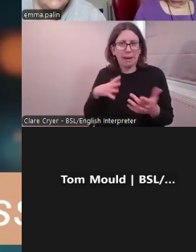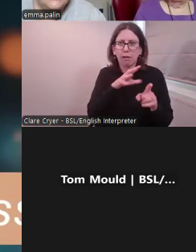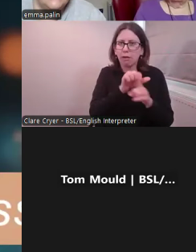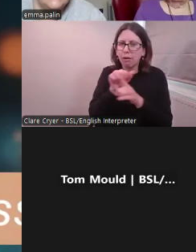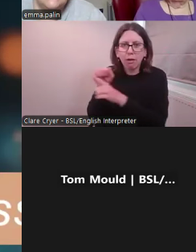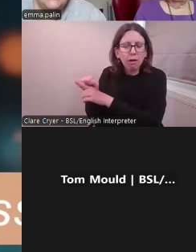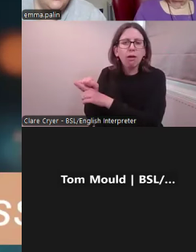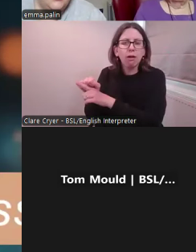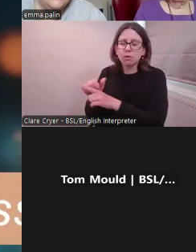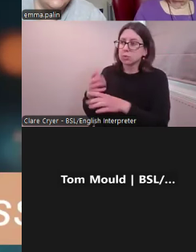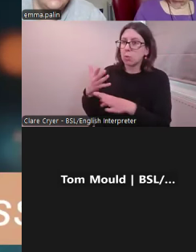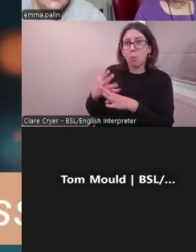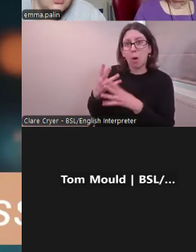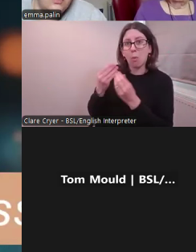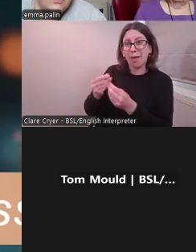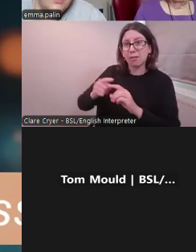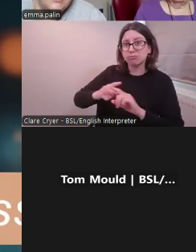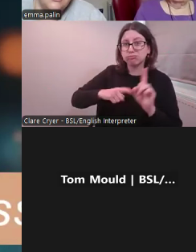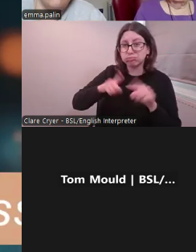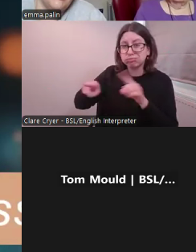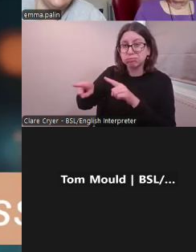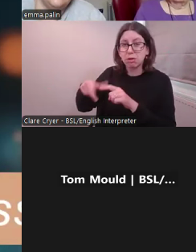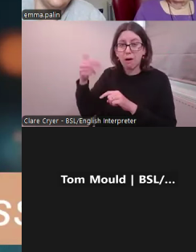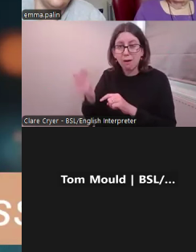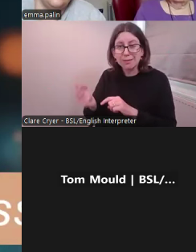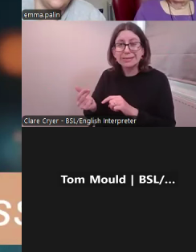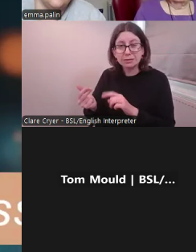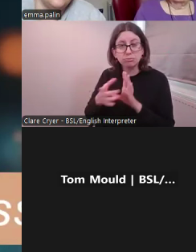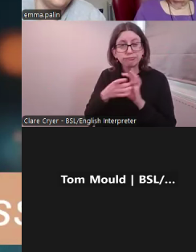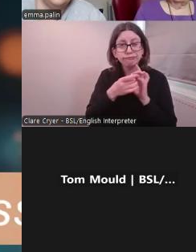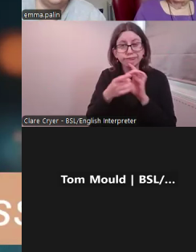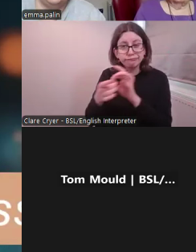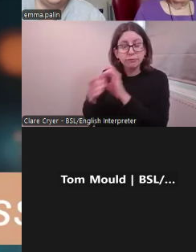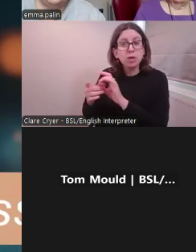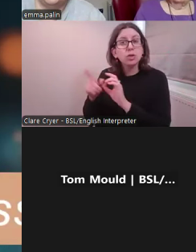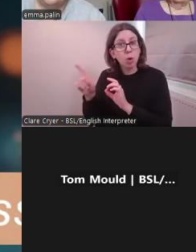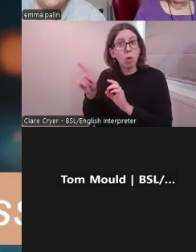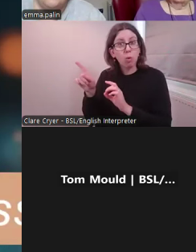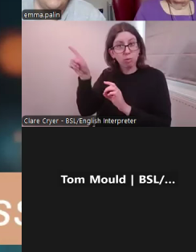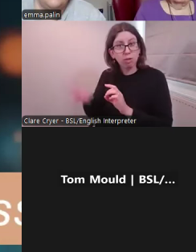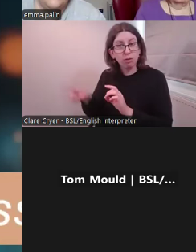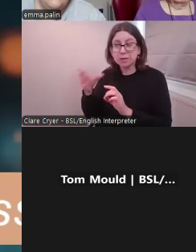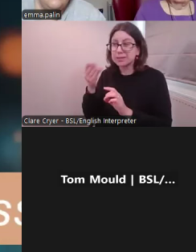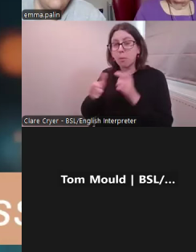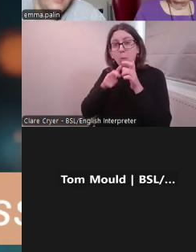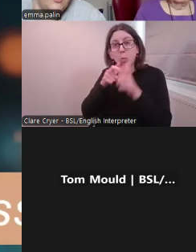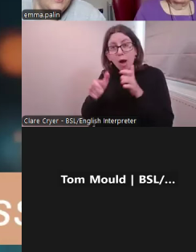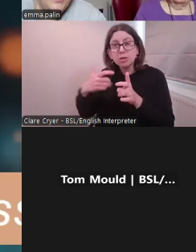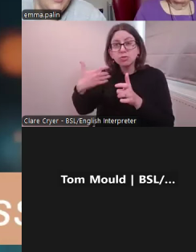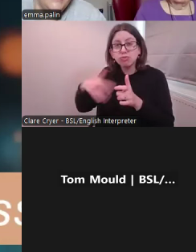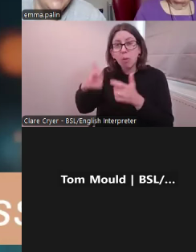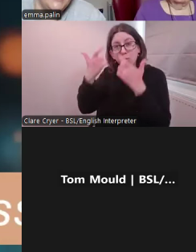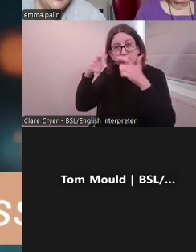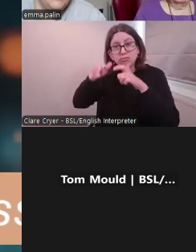different artists. And these are some of the words that residents and customers have used to describe how they